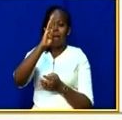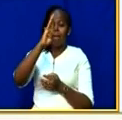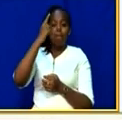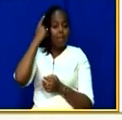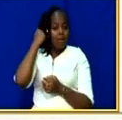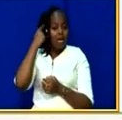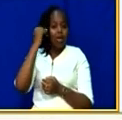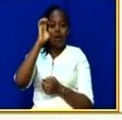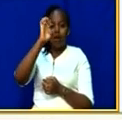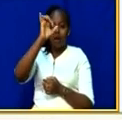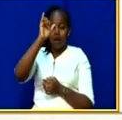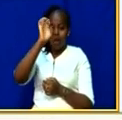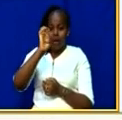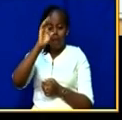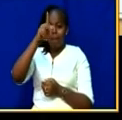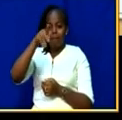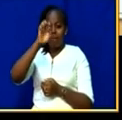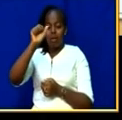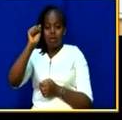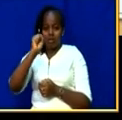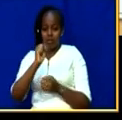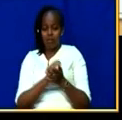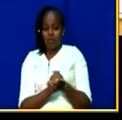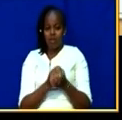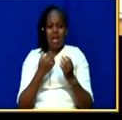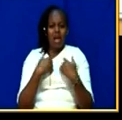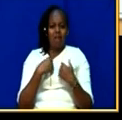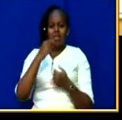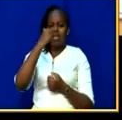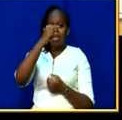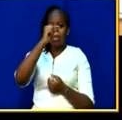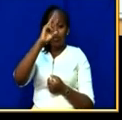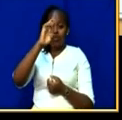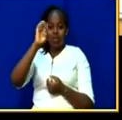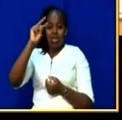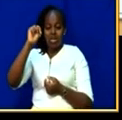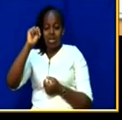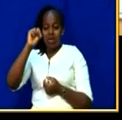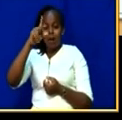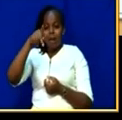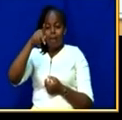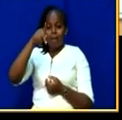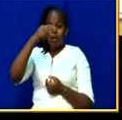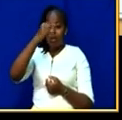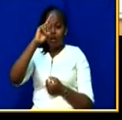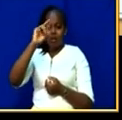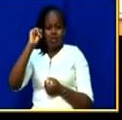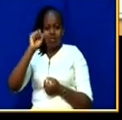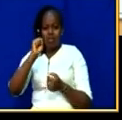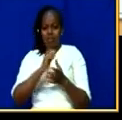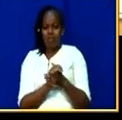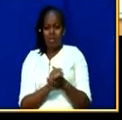Yes, black eyed peas. So the beans, the green grams, the black eyed peas, all those,